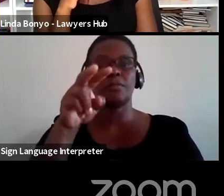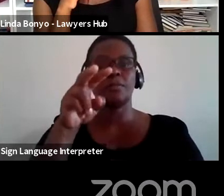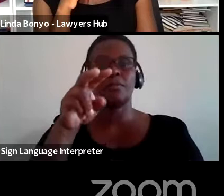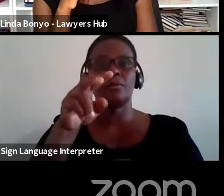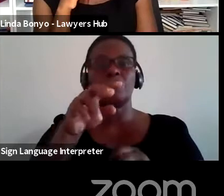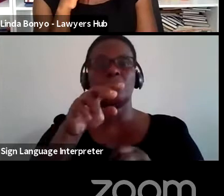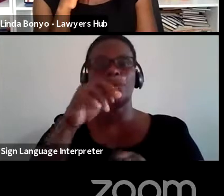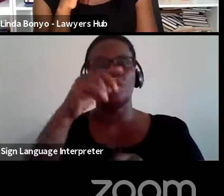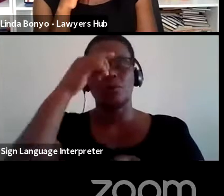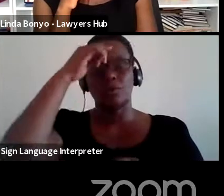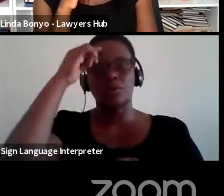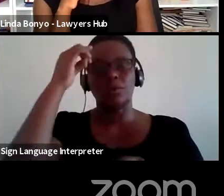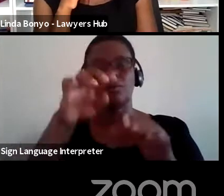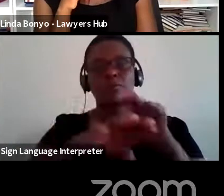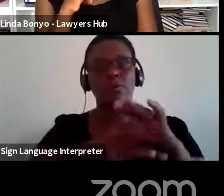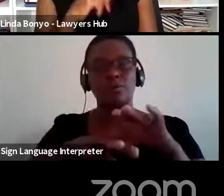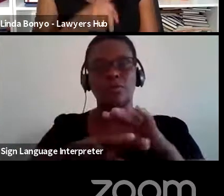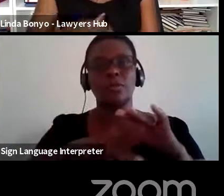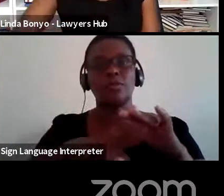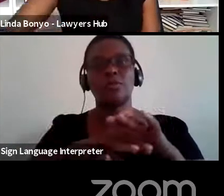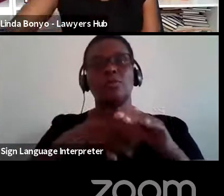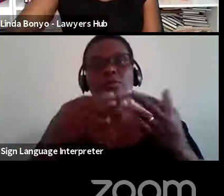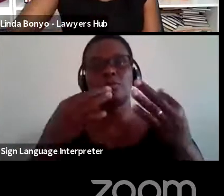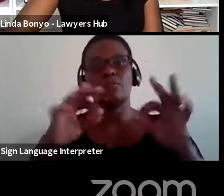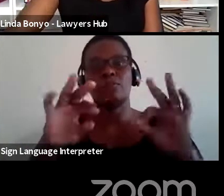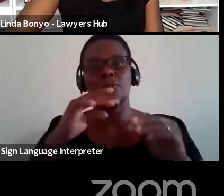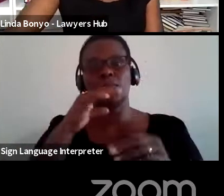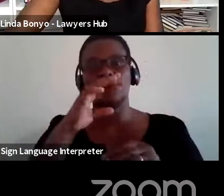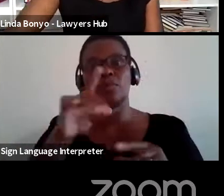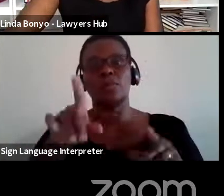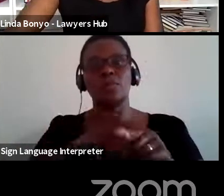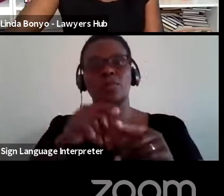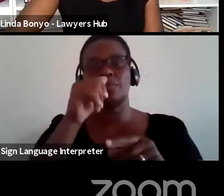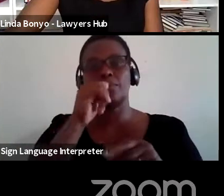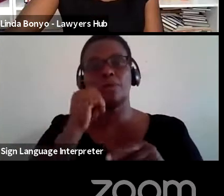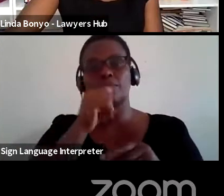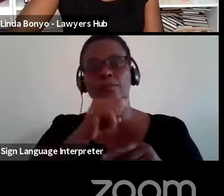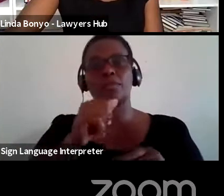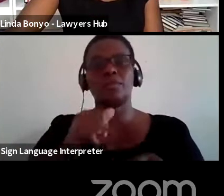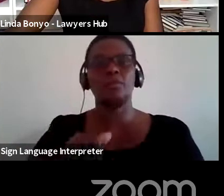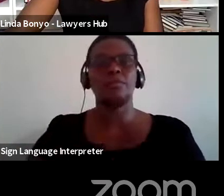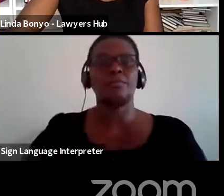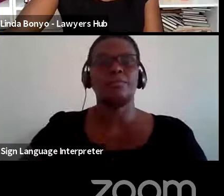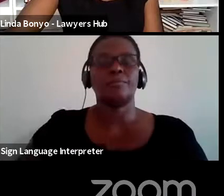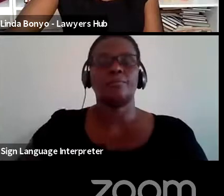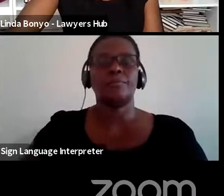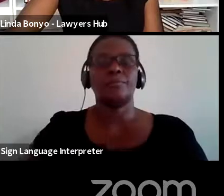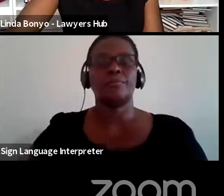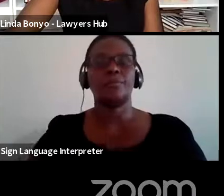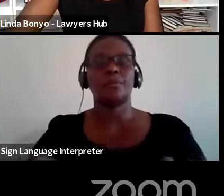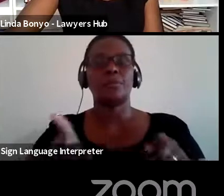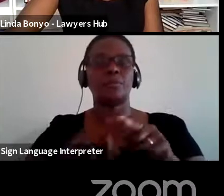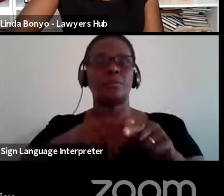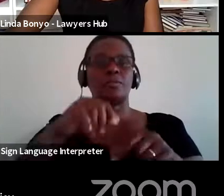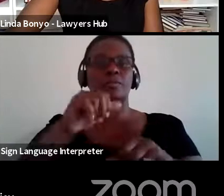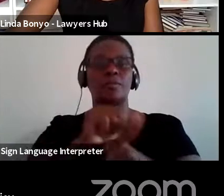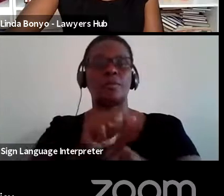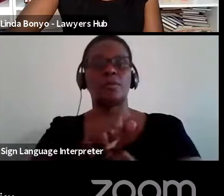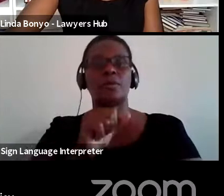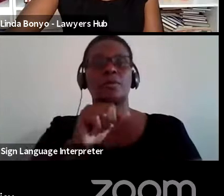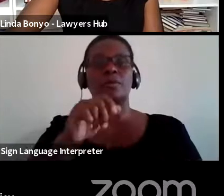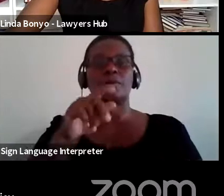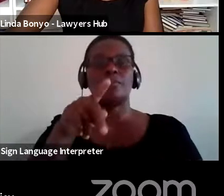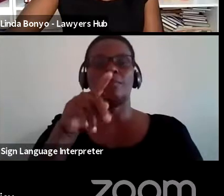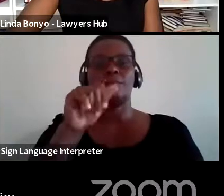privacy litigation. And I also do quite a bit of work currently on policy work around content moderation,